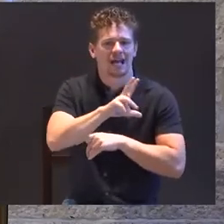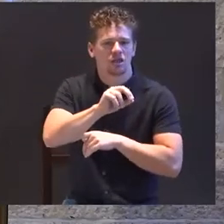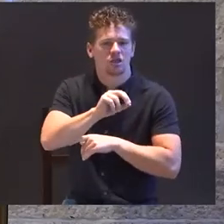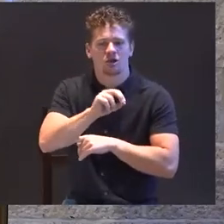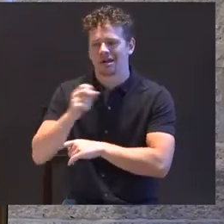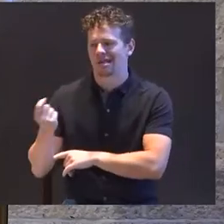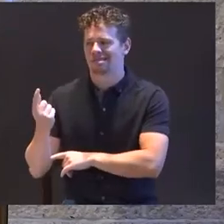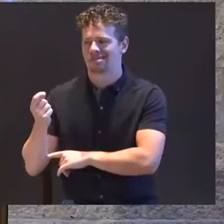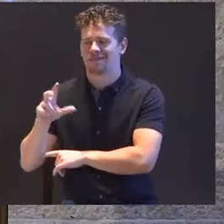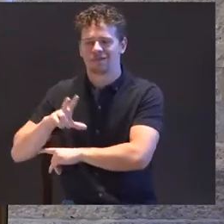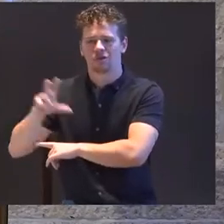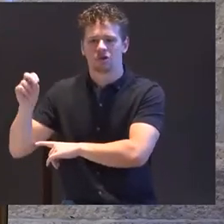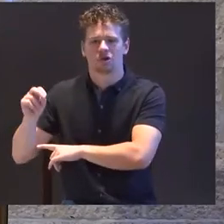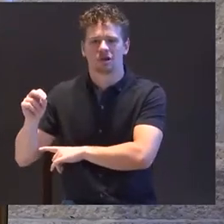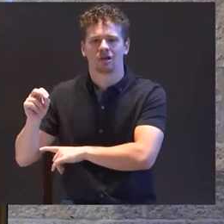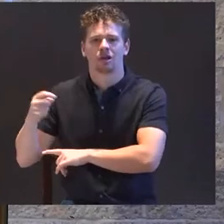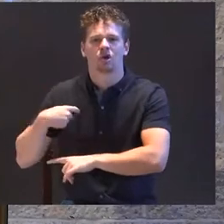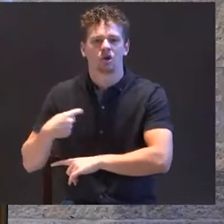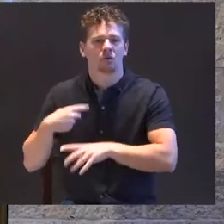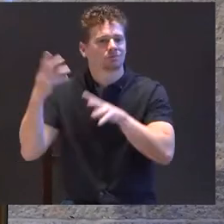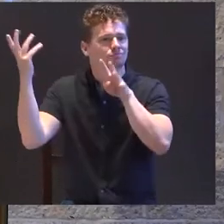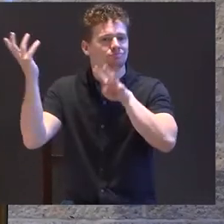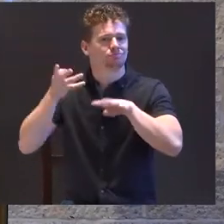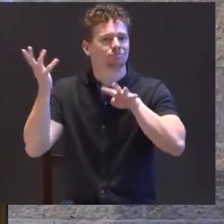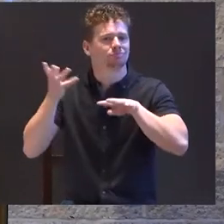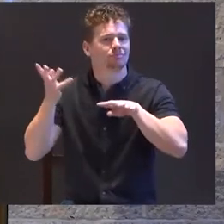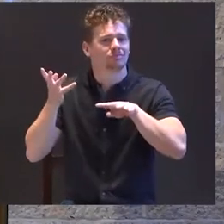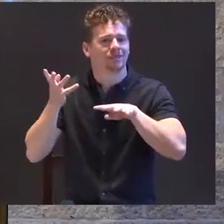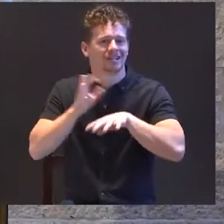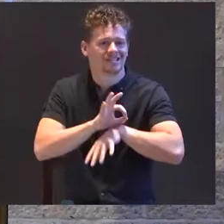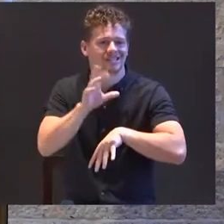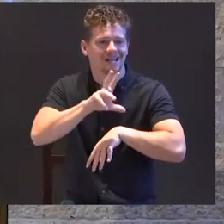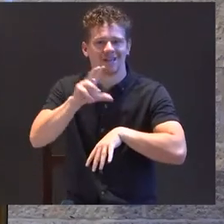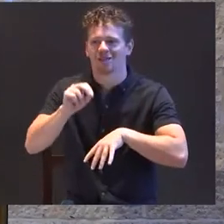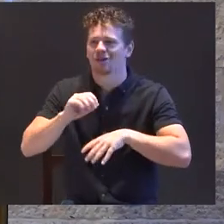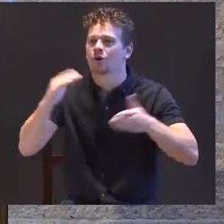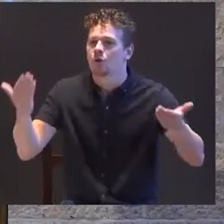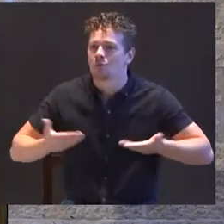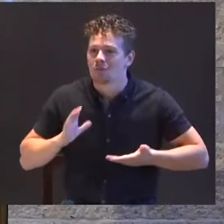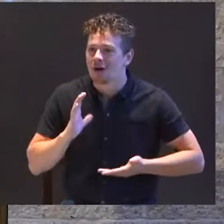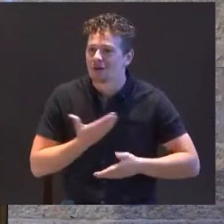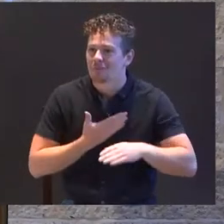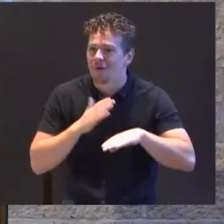live stream at 9:30, and would like to welcome our live stream audience.